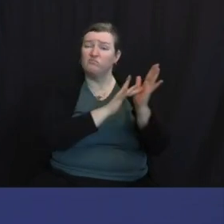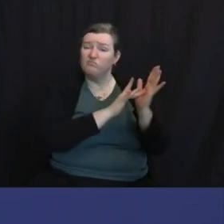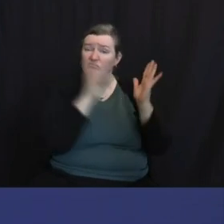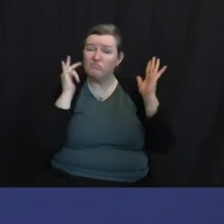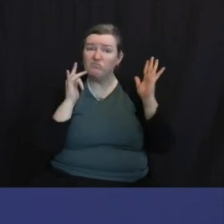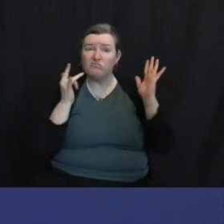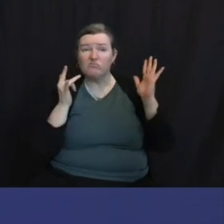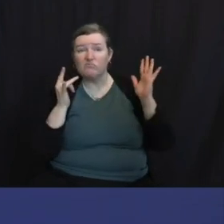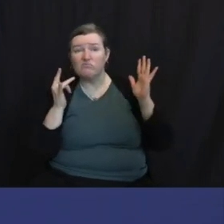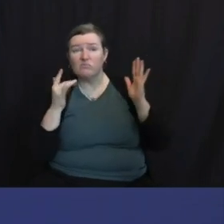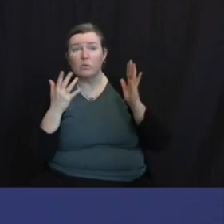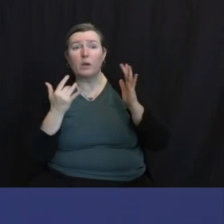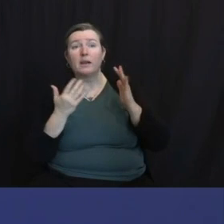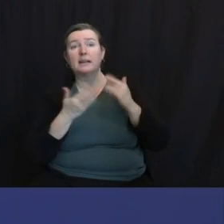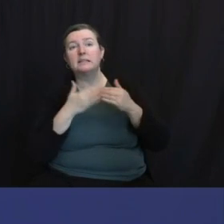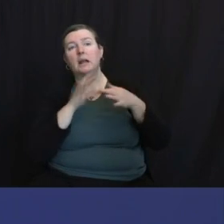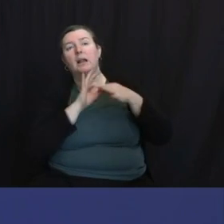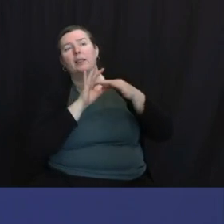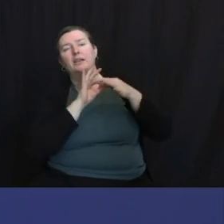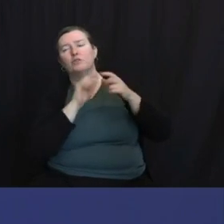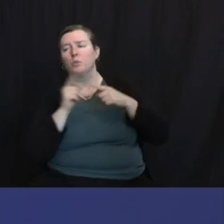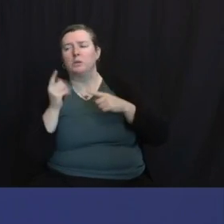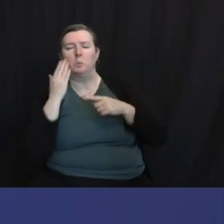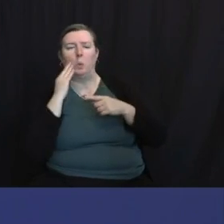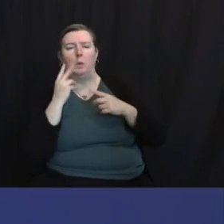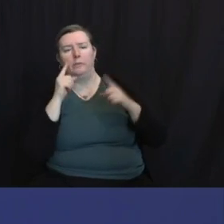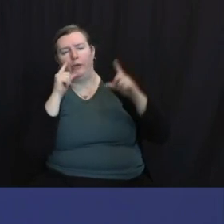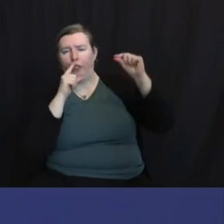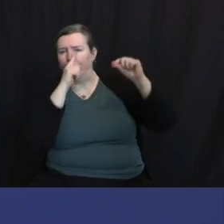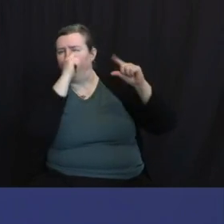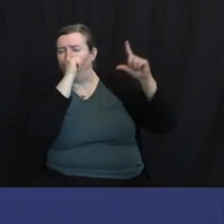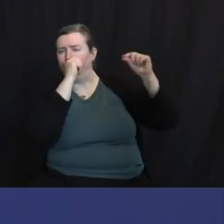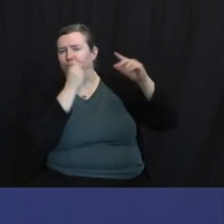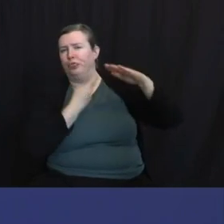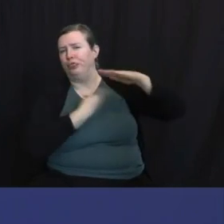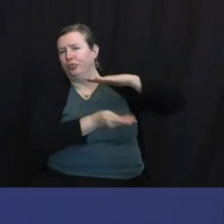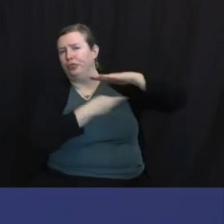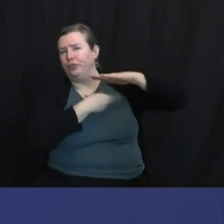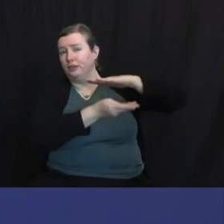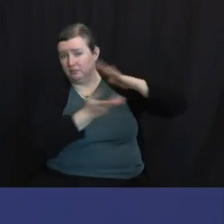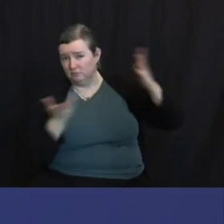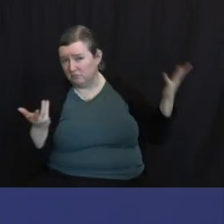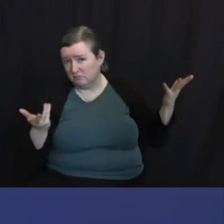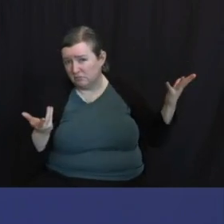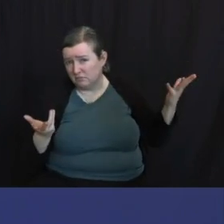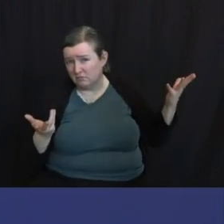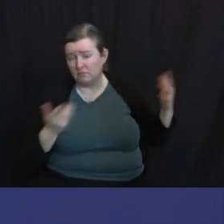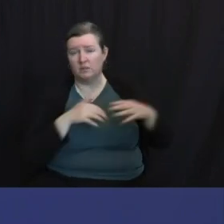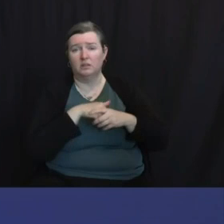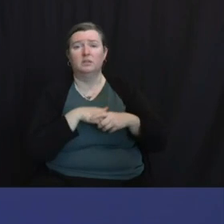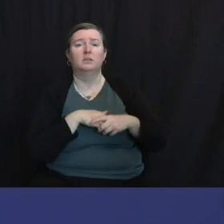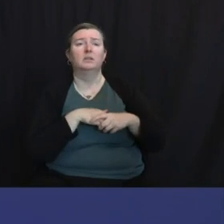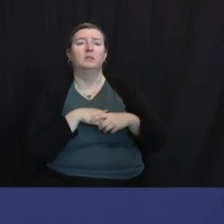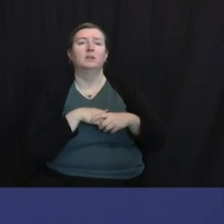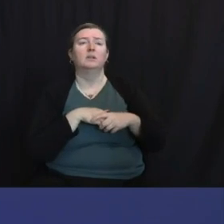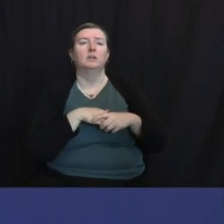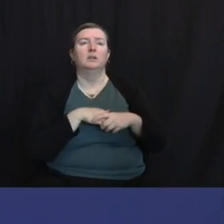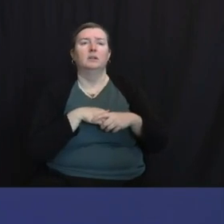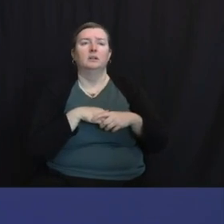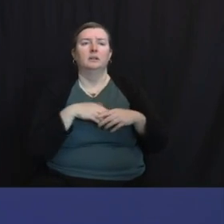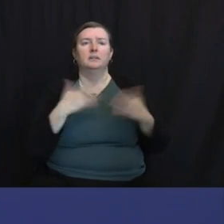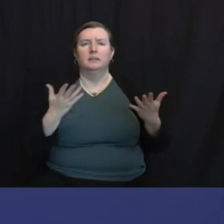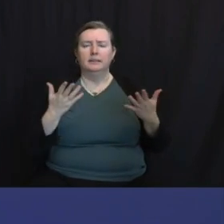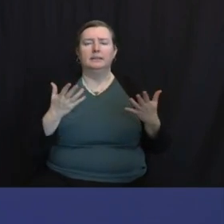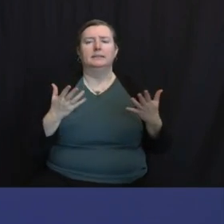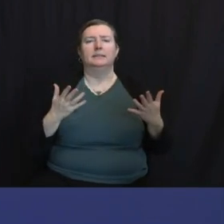connections. Okay. I think on the first two, my answers will be very straightforward. In terms of recusing, that's a